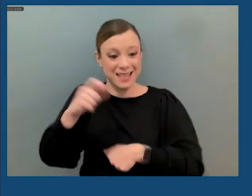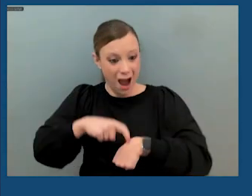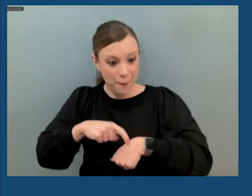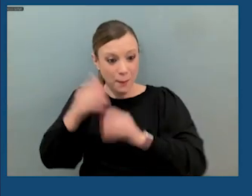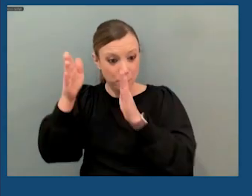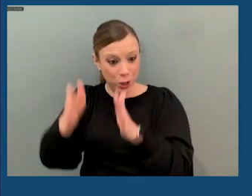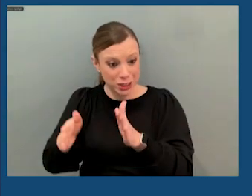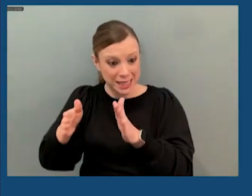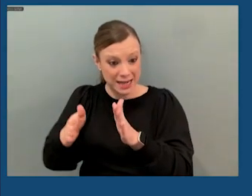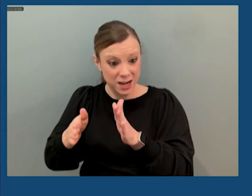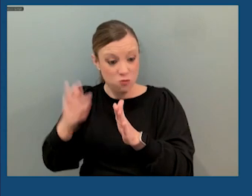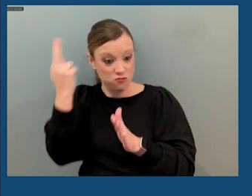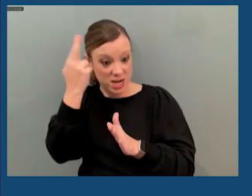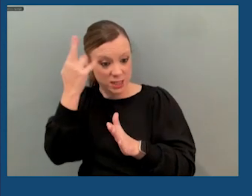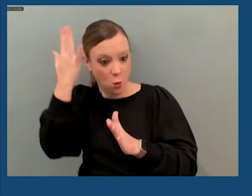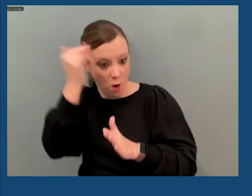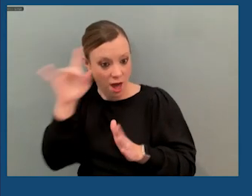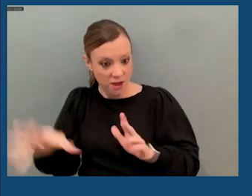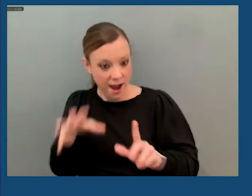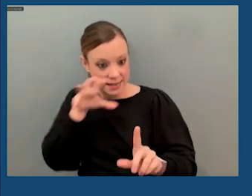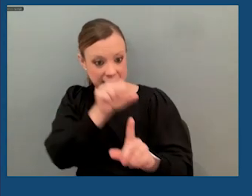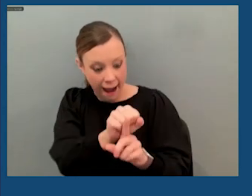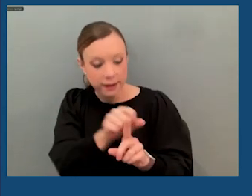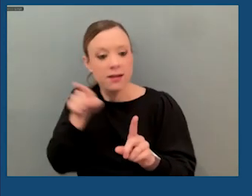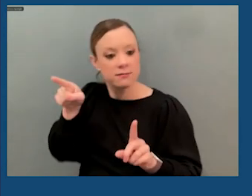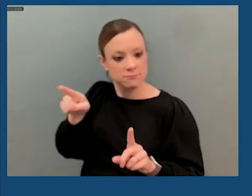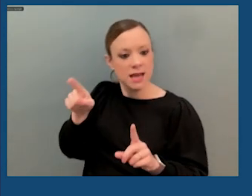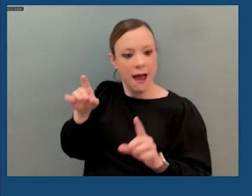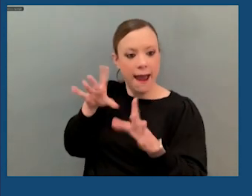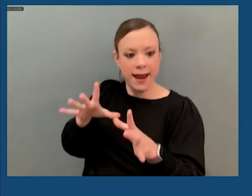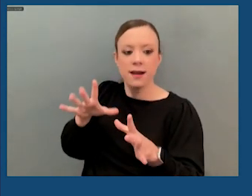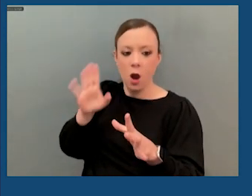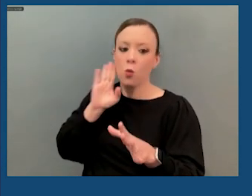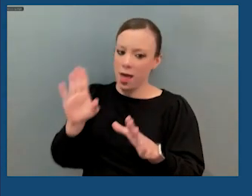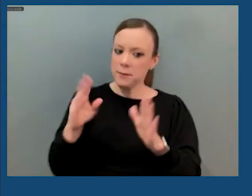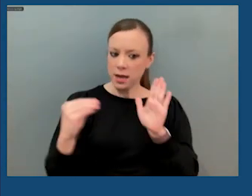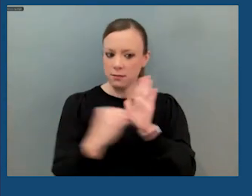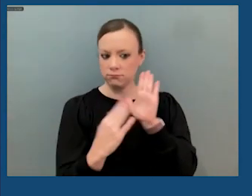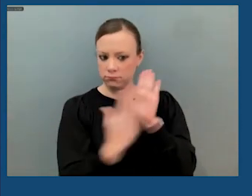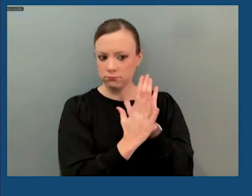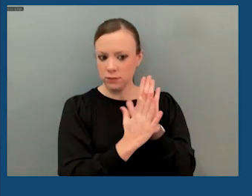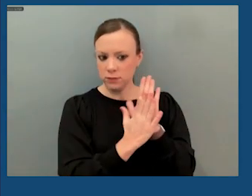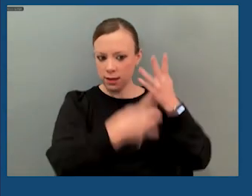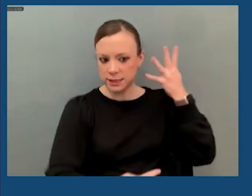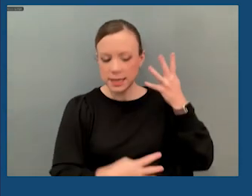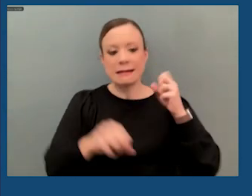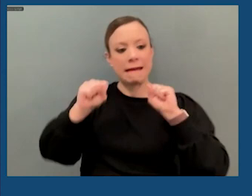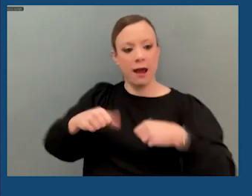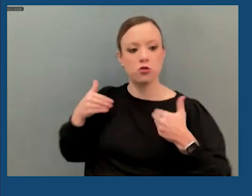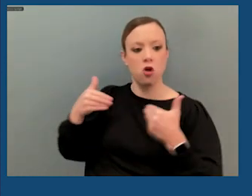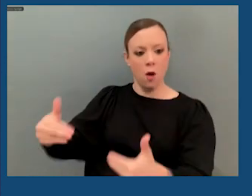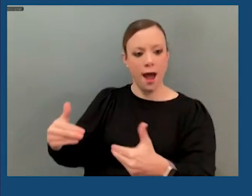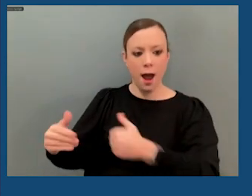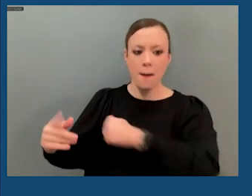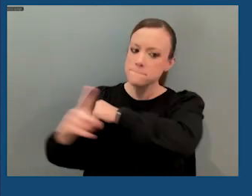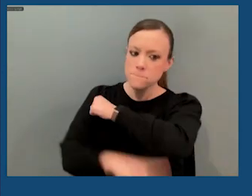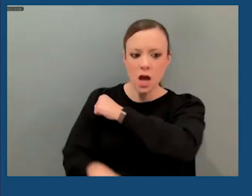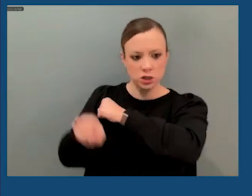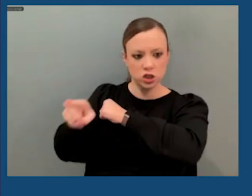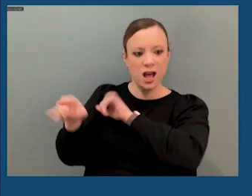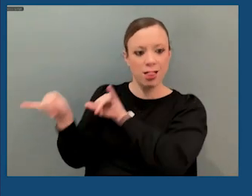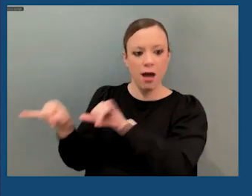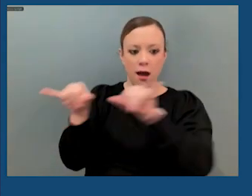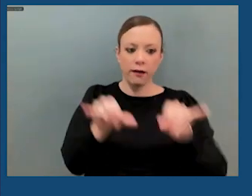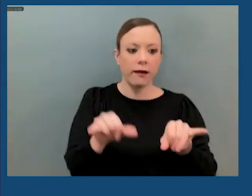and they commit this assault, it can be prosecuted as a hate crime because it always should have been. This is a different category. The motivation